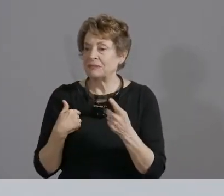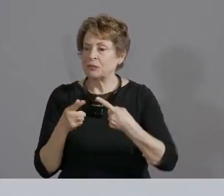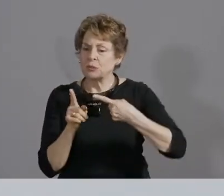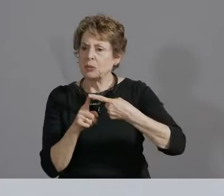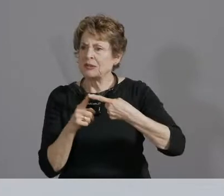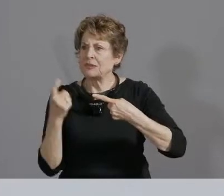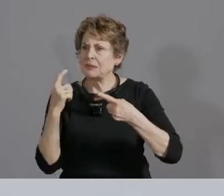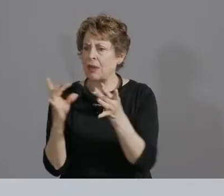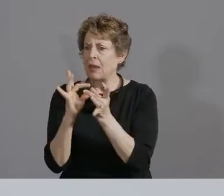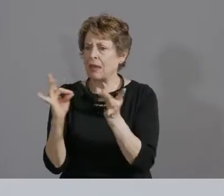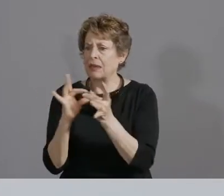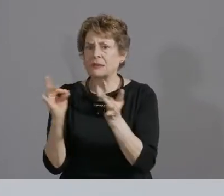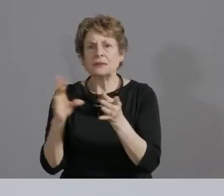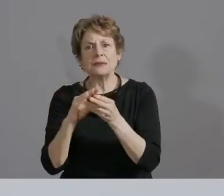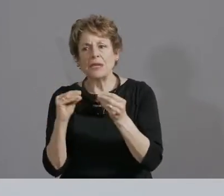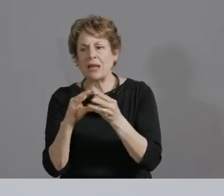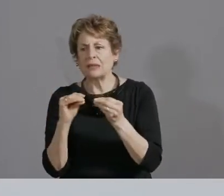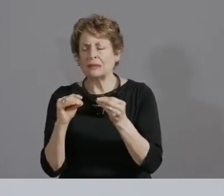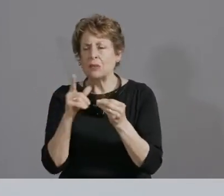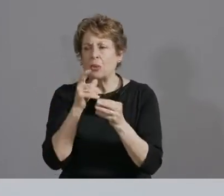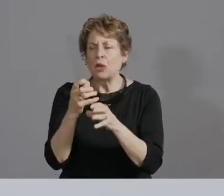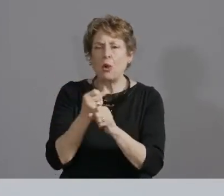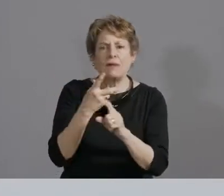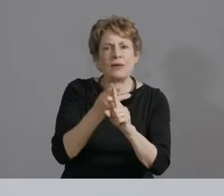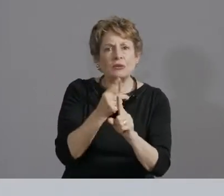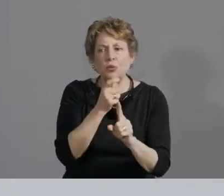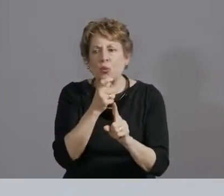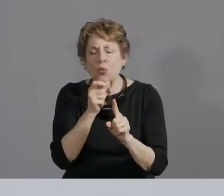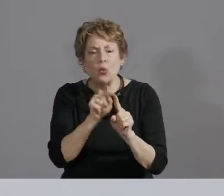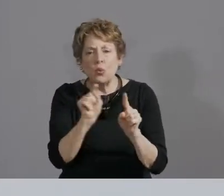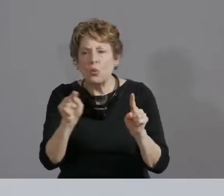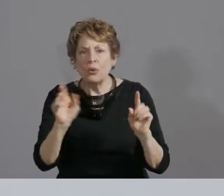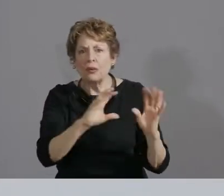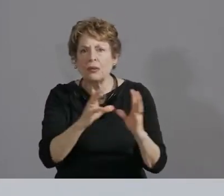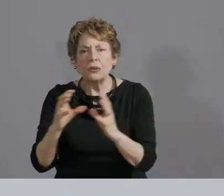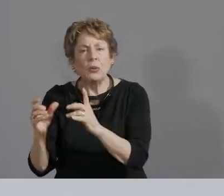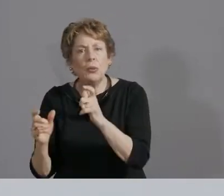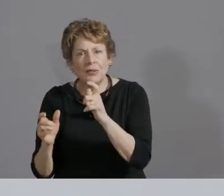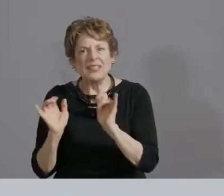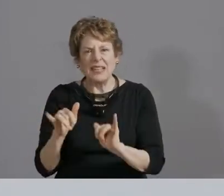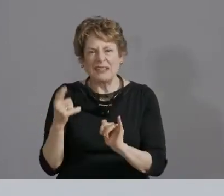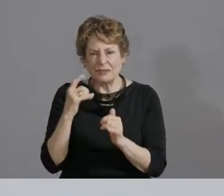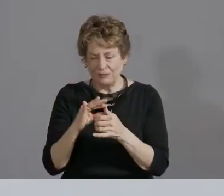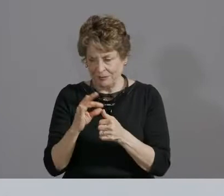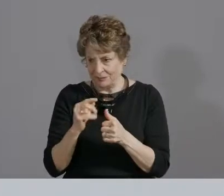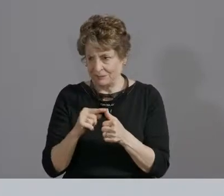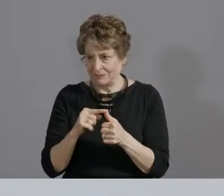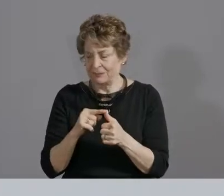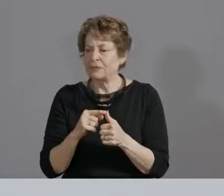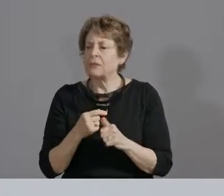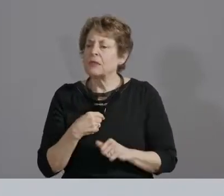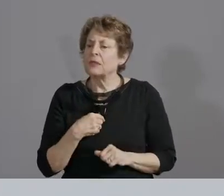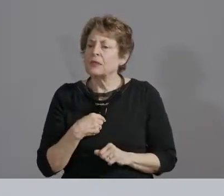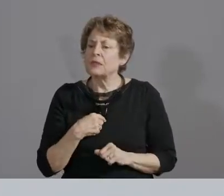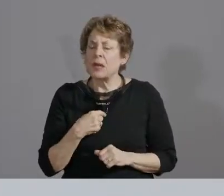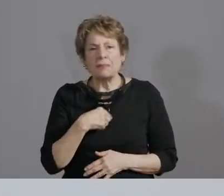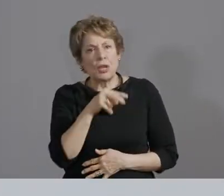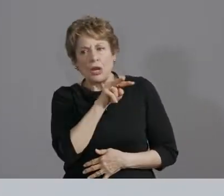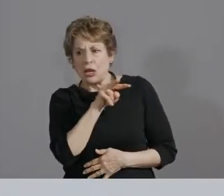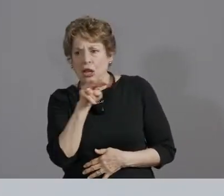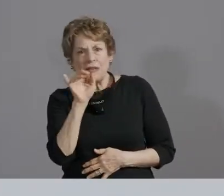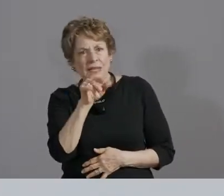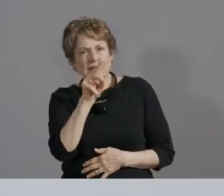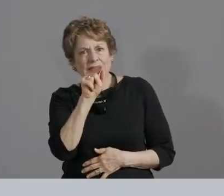down, who's getting these vaccines. Yeah. What is your biggest takeaway from looking at that data? And if there are areas of